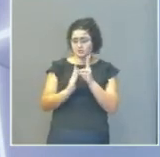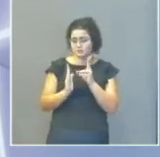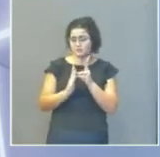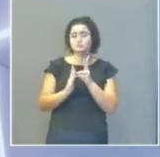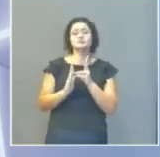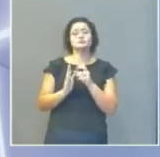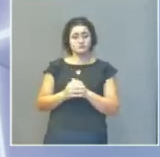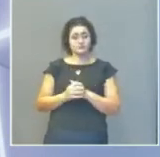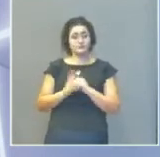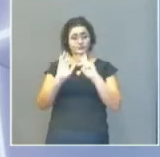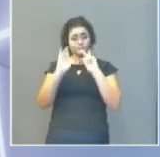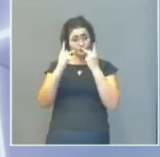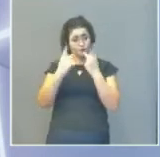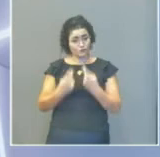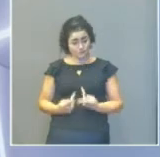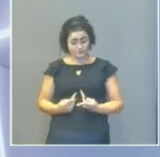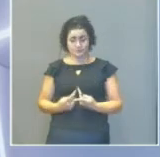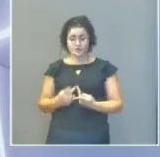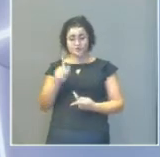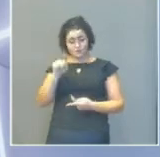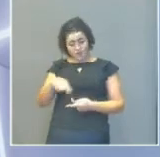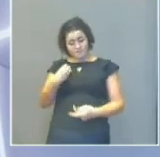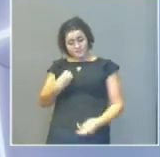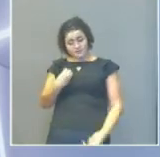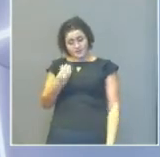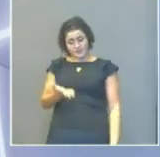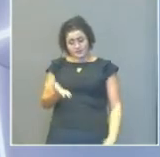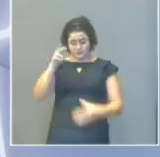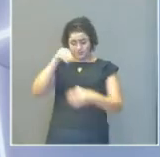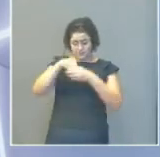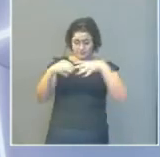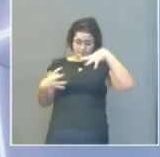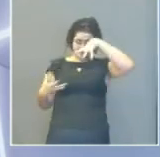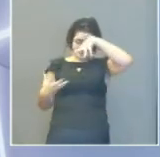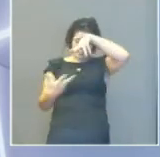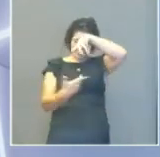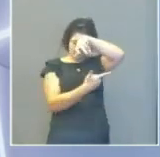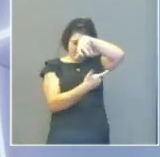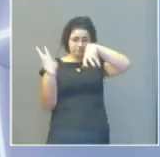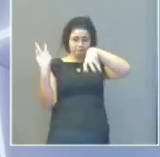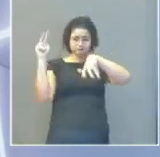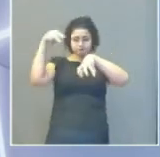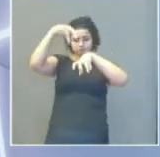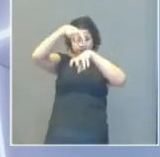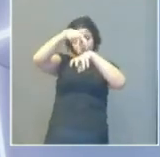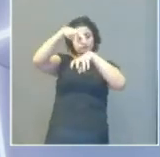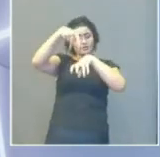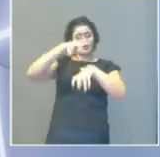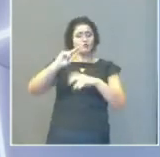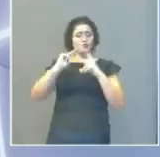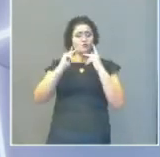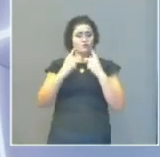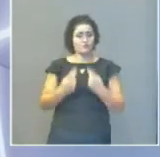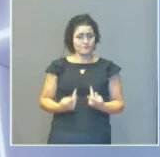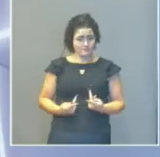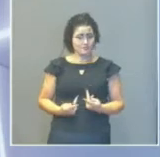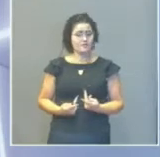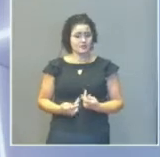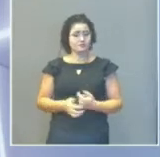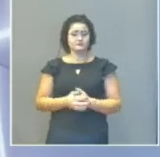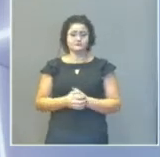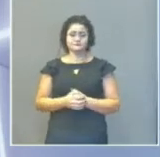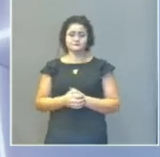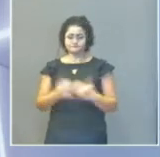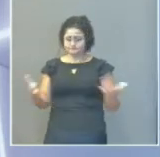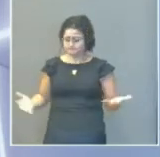is a presence on the planet that has fostered a way of being in the world that has led us to what we now